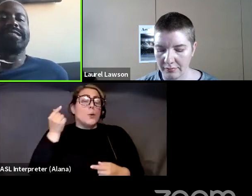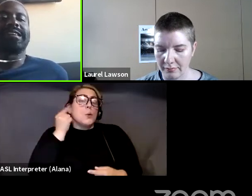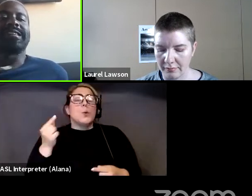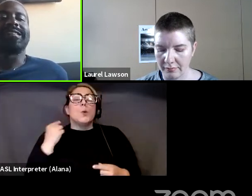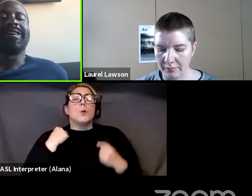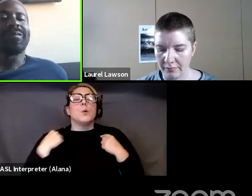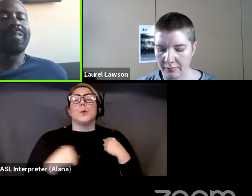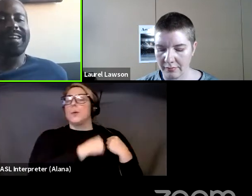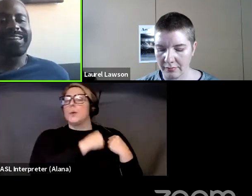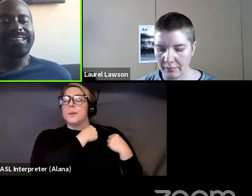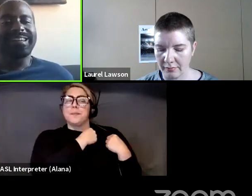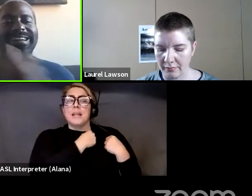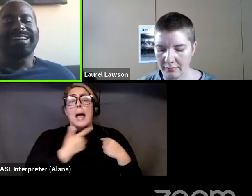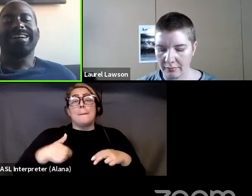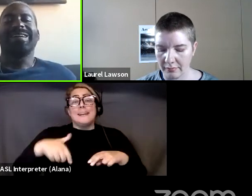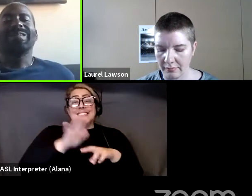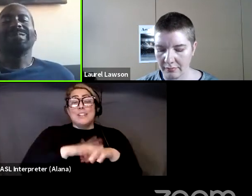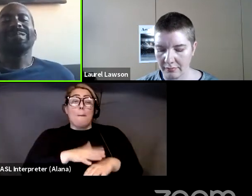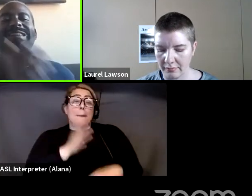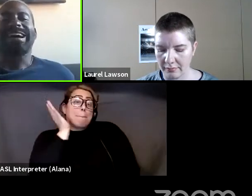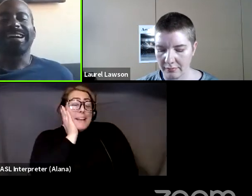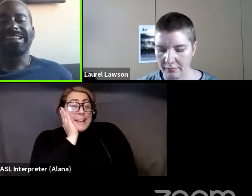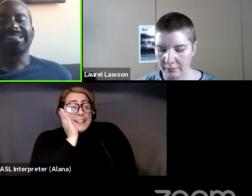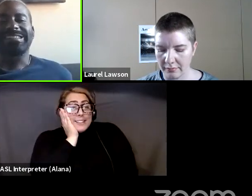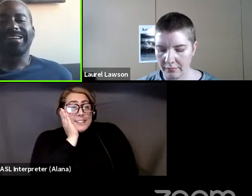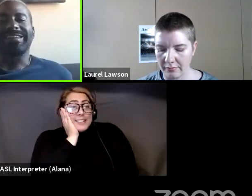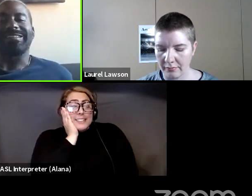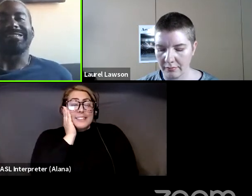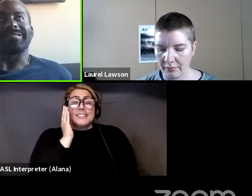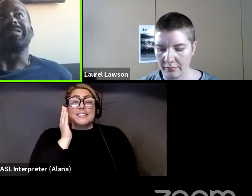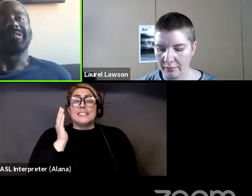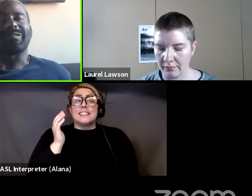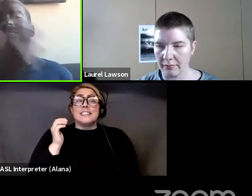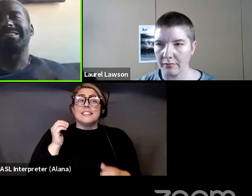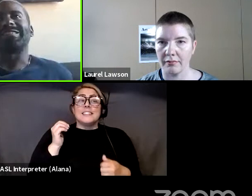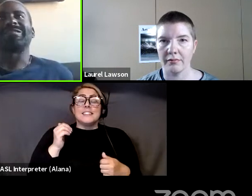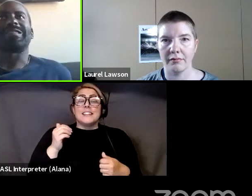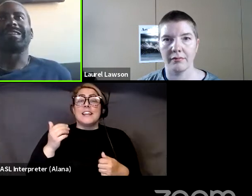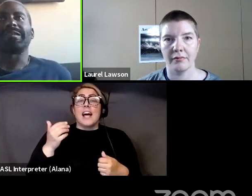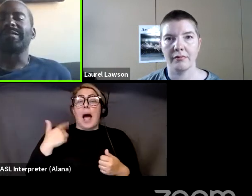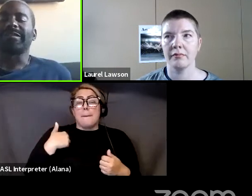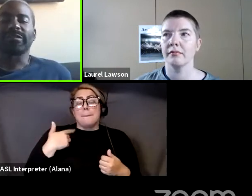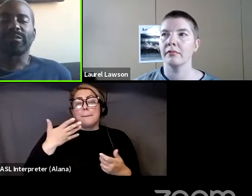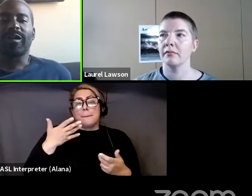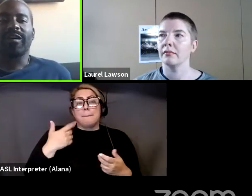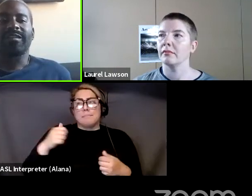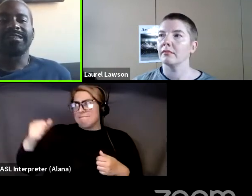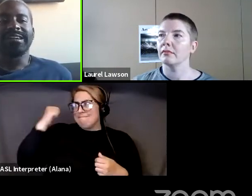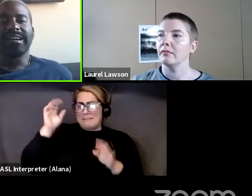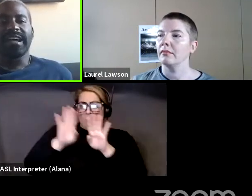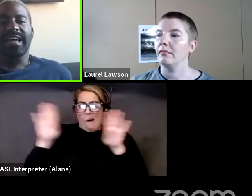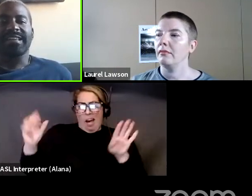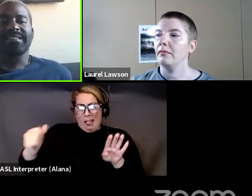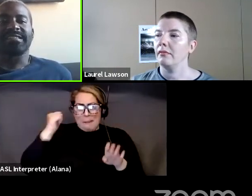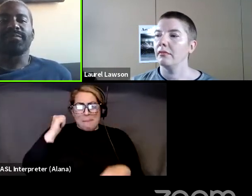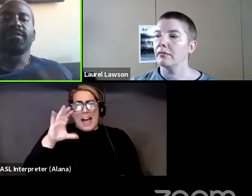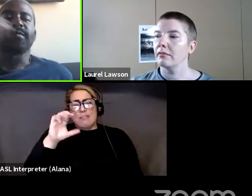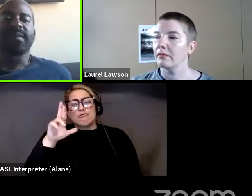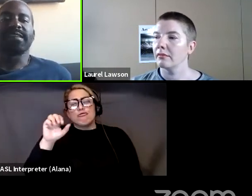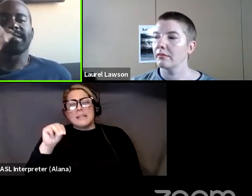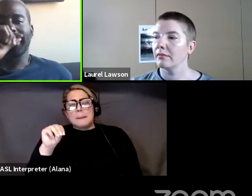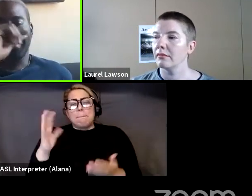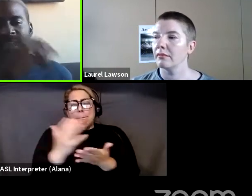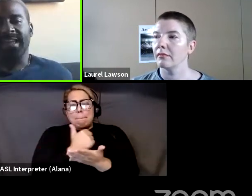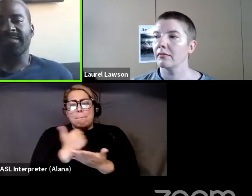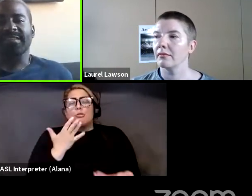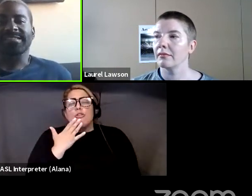and I'm sitting on my bed behind or in front of a cream colored wall, and above